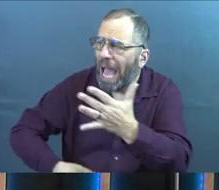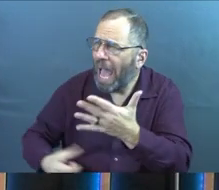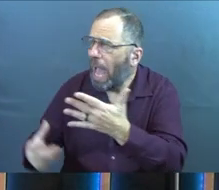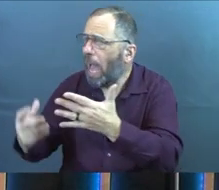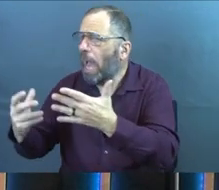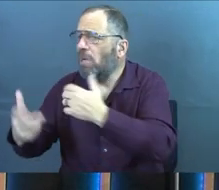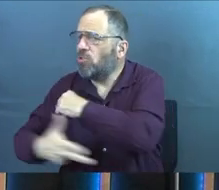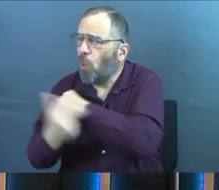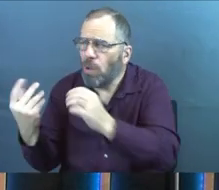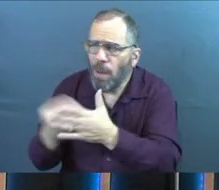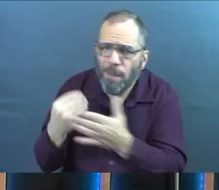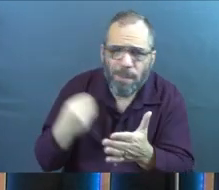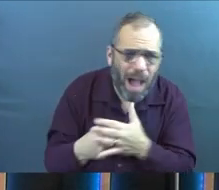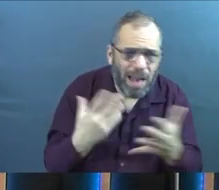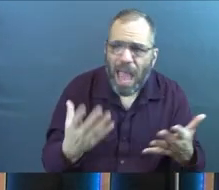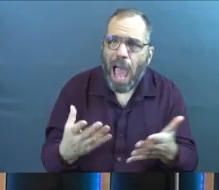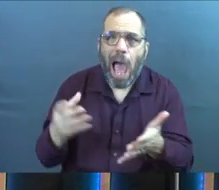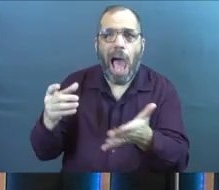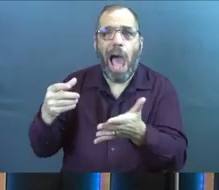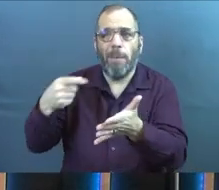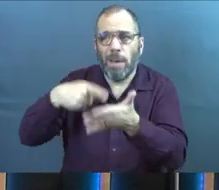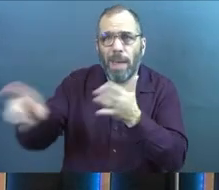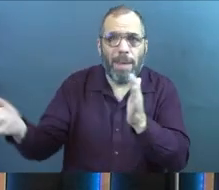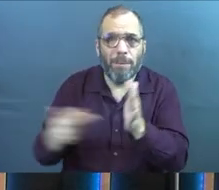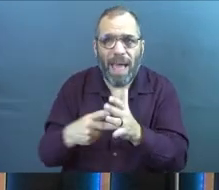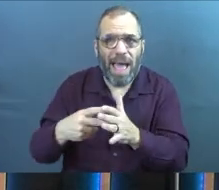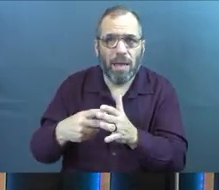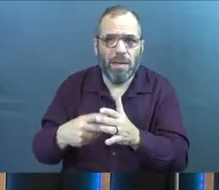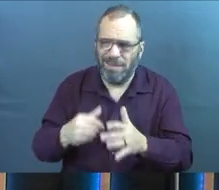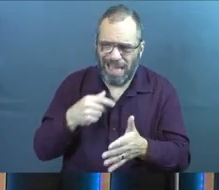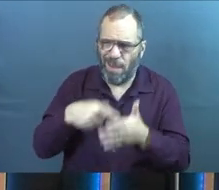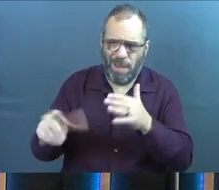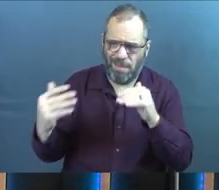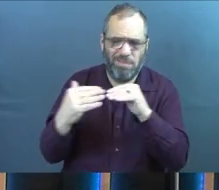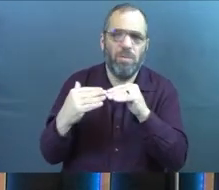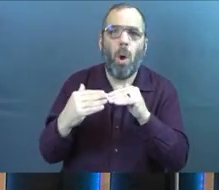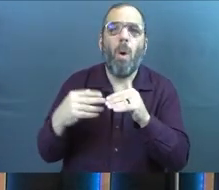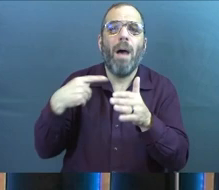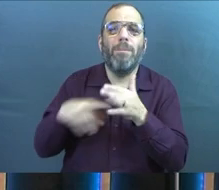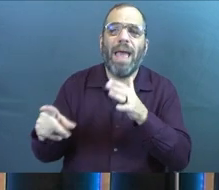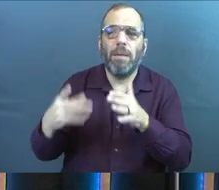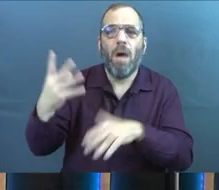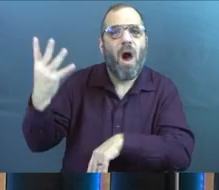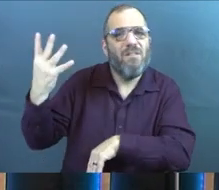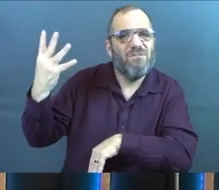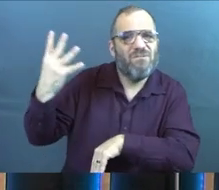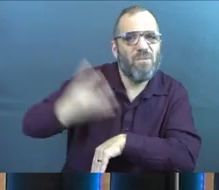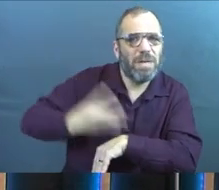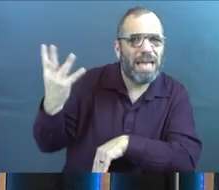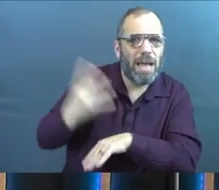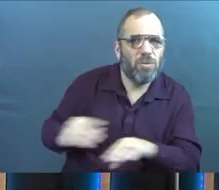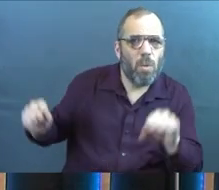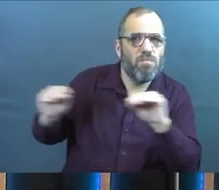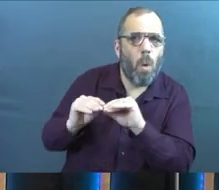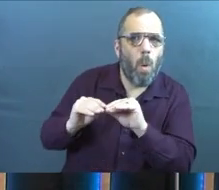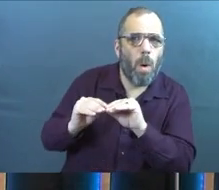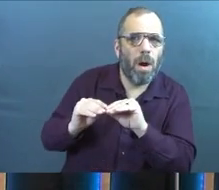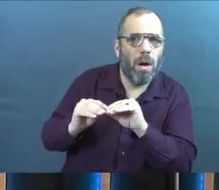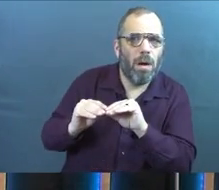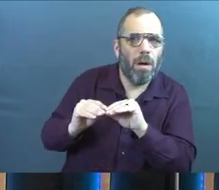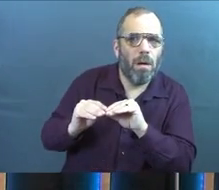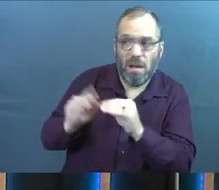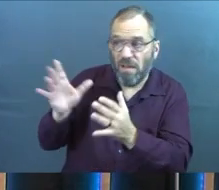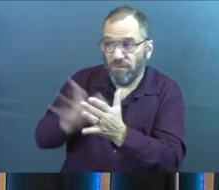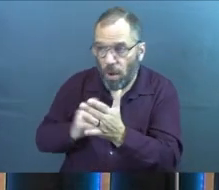done taxes, when I've stolen money from people, I'm going to repay them, but I'm just going to repay them an equal amount. I'm going to do it into a quadruple amount. I'm going